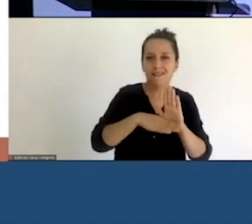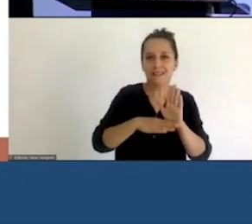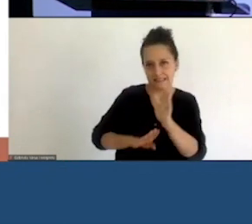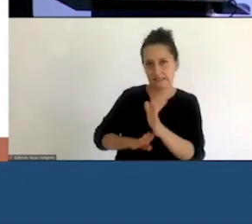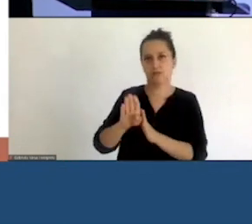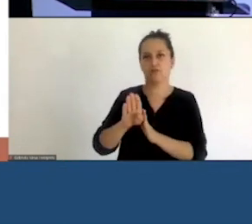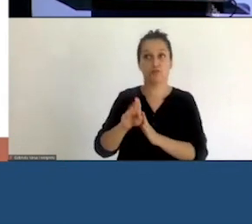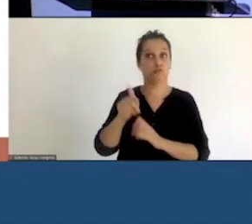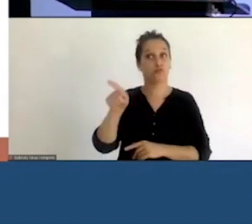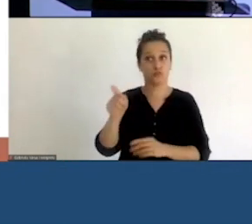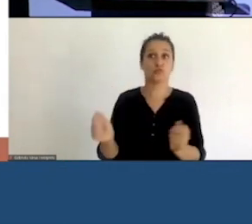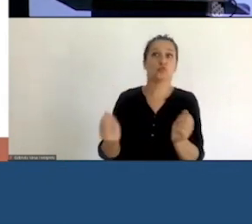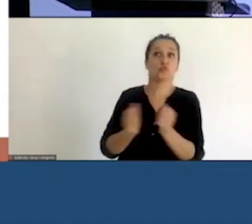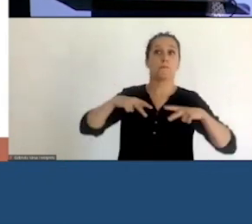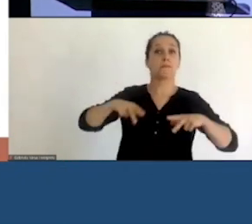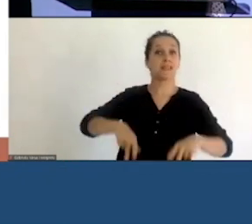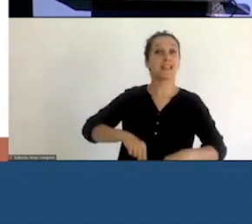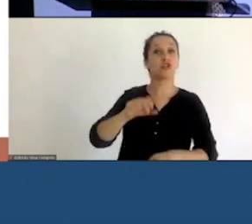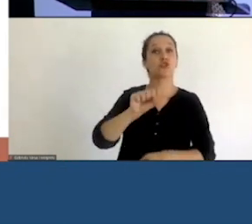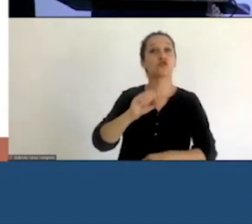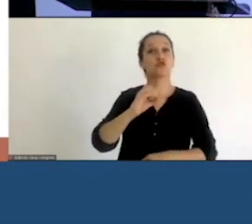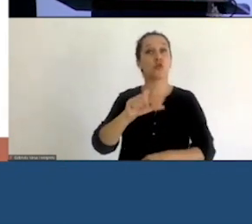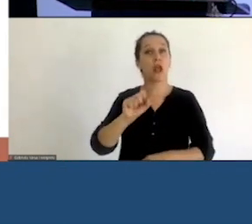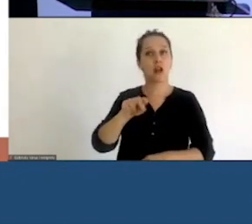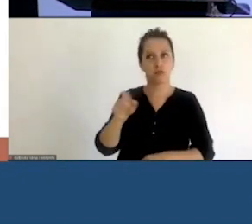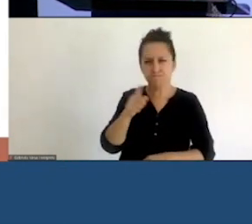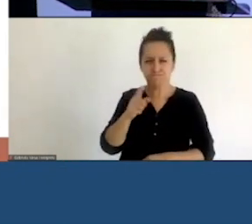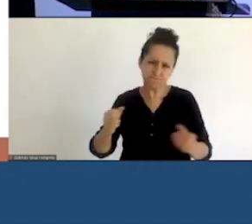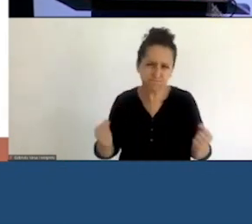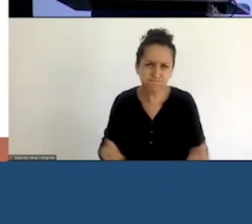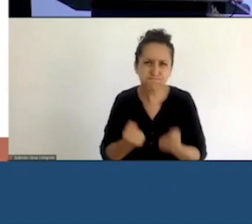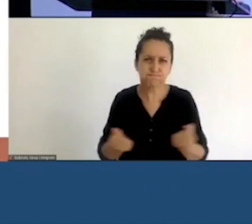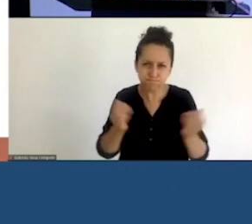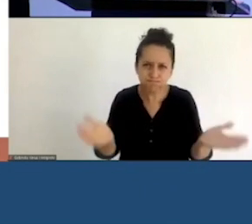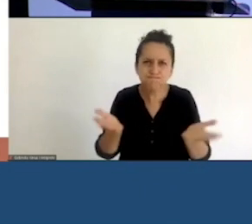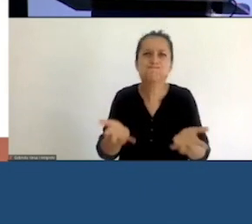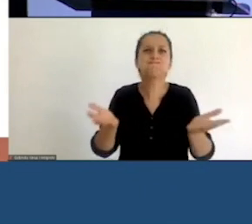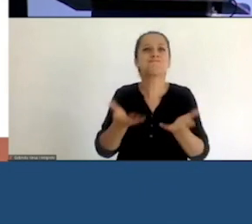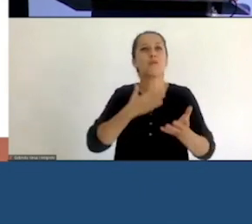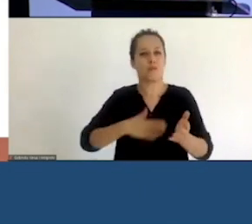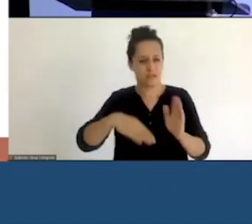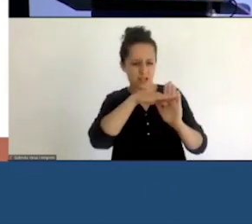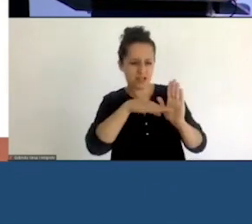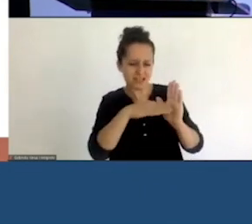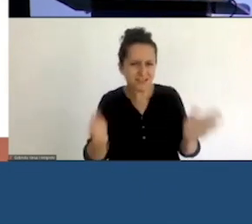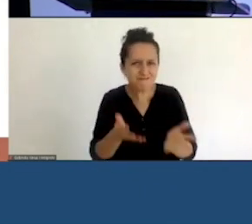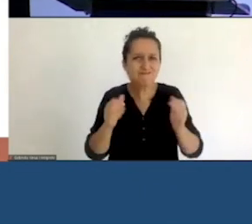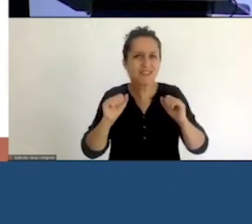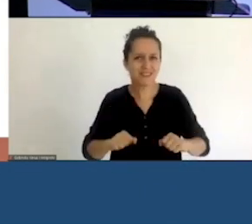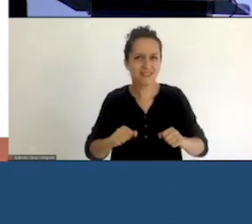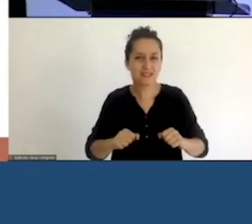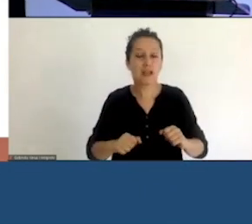development funding agenda, you and Vice Chancellor Solano and Chancellor Solano, sorry, have been